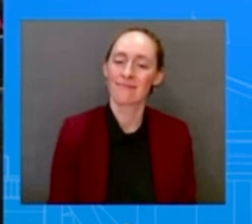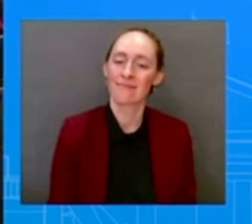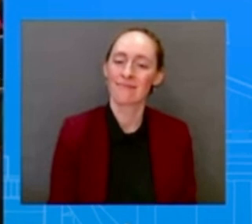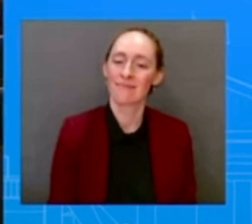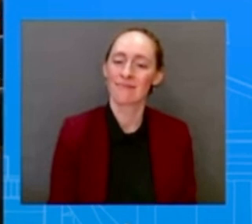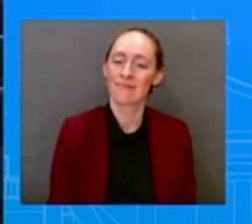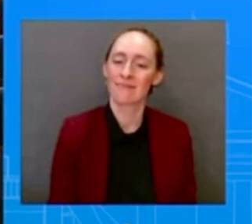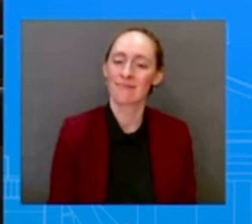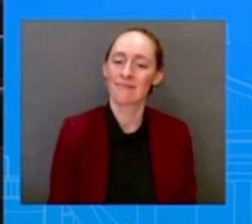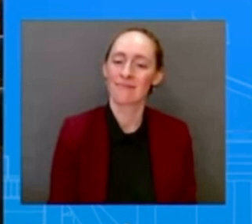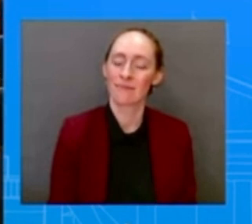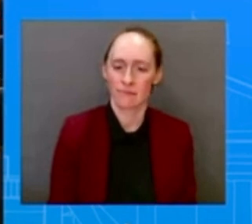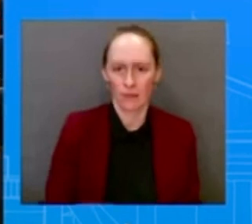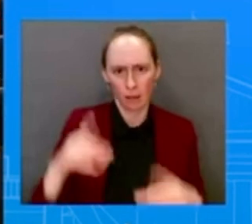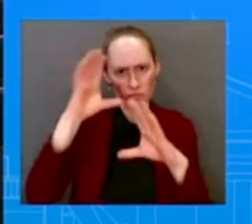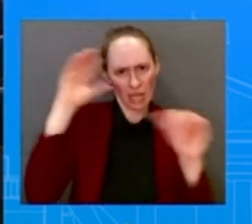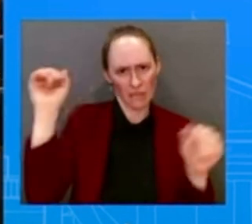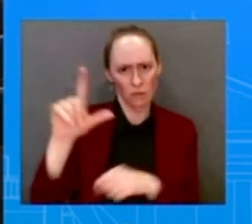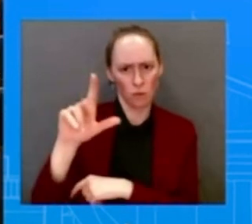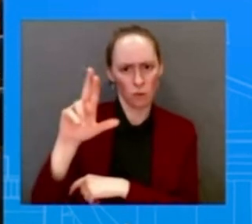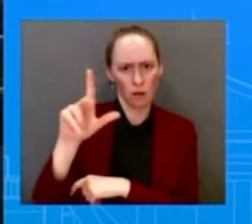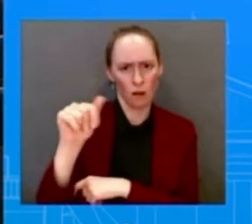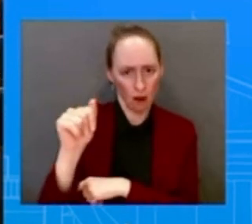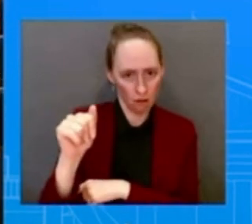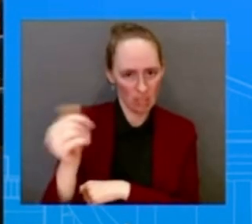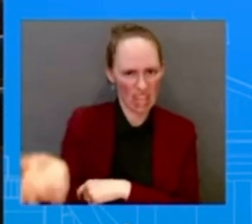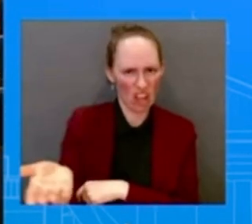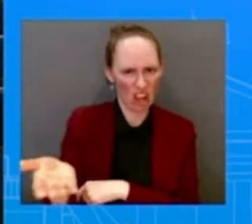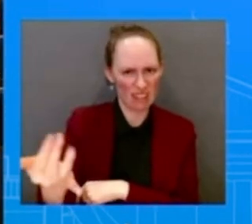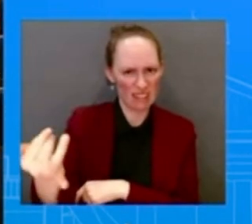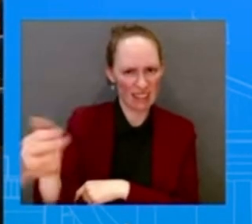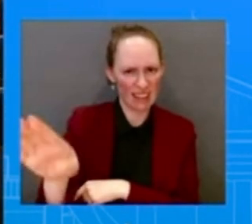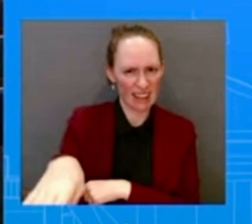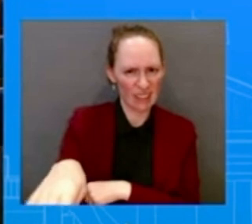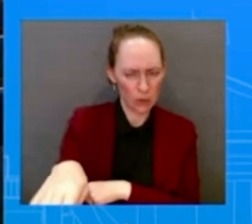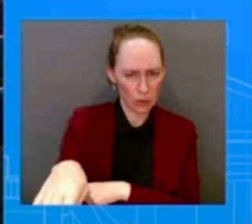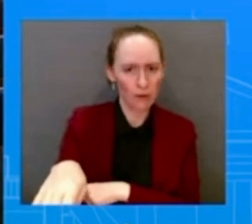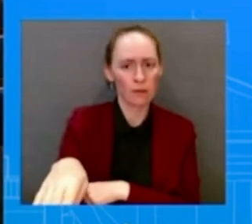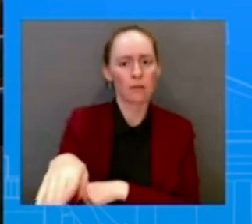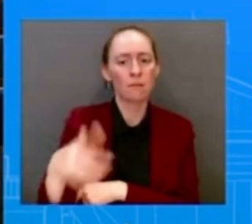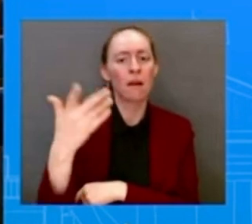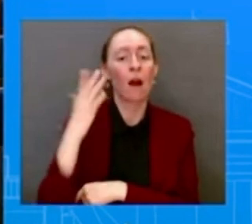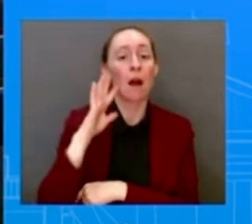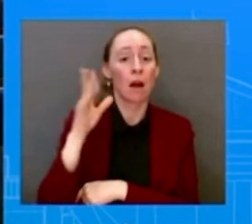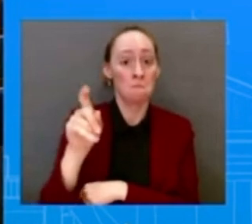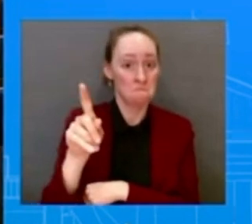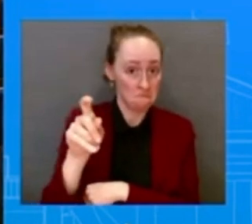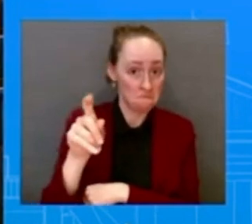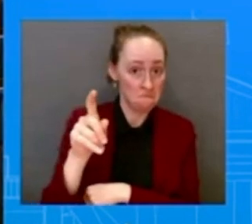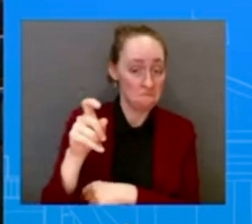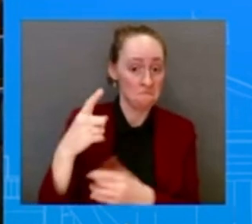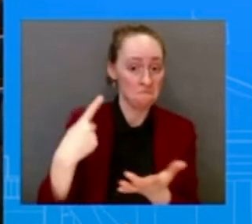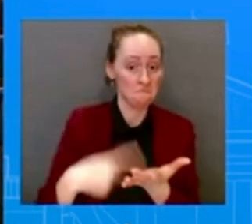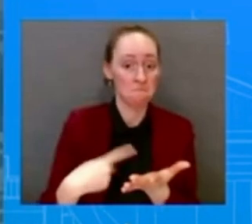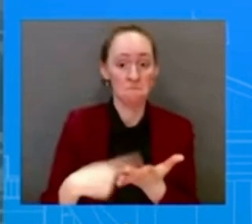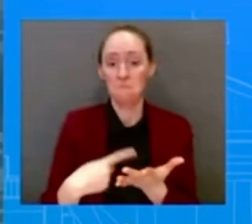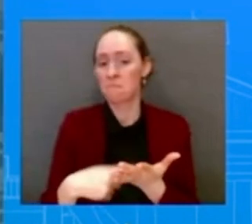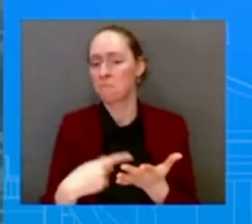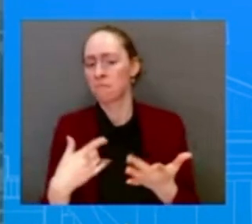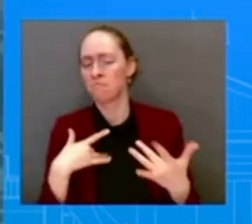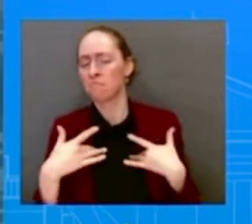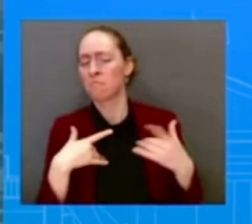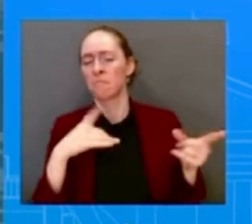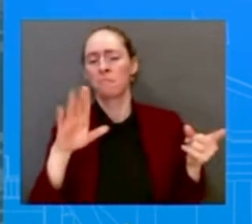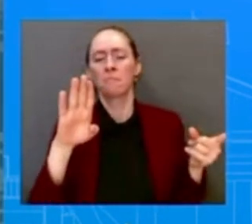on the possibility of expelling Bolsonaro from the U.S.? Does the president personally believe that he should be allowed to remain here? As I've said before,